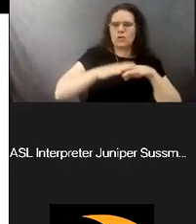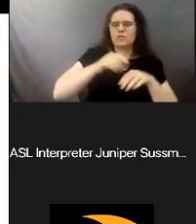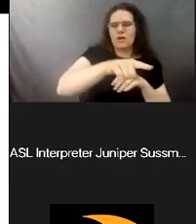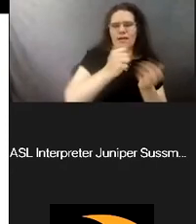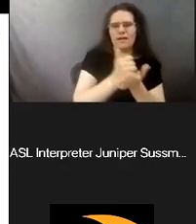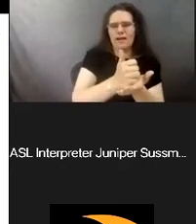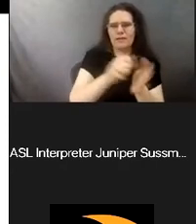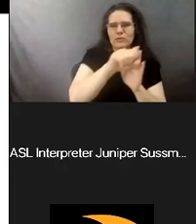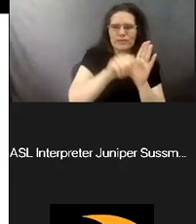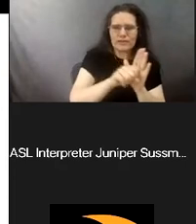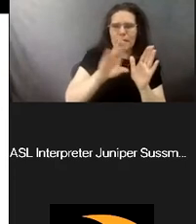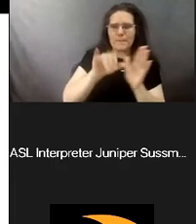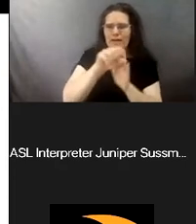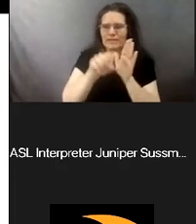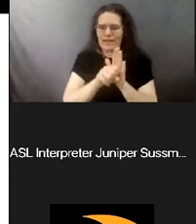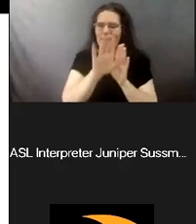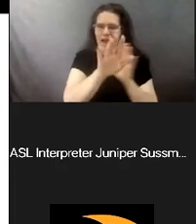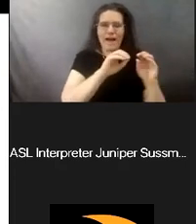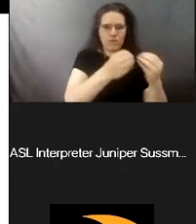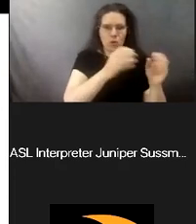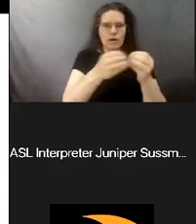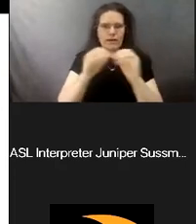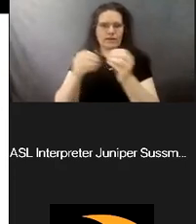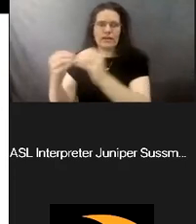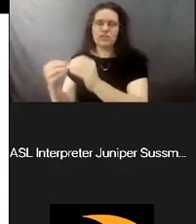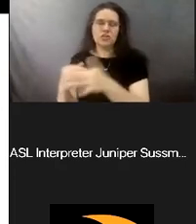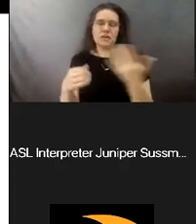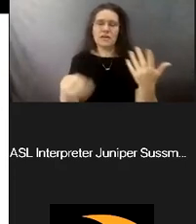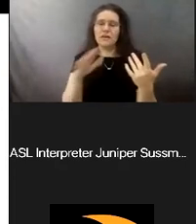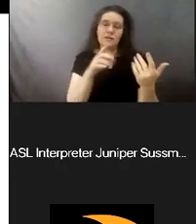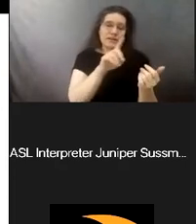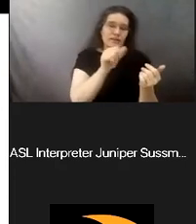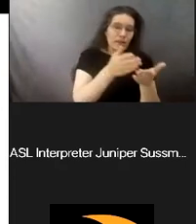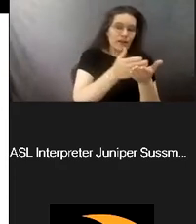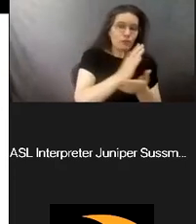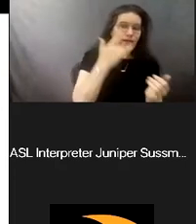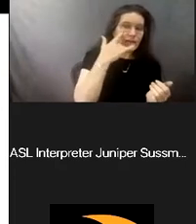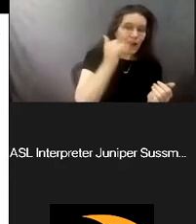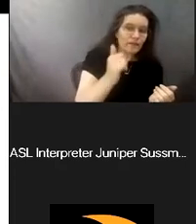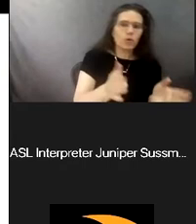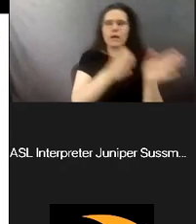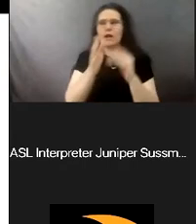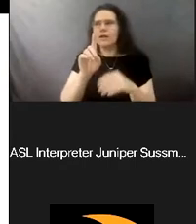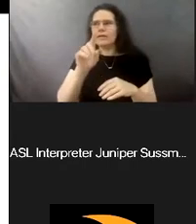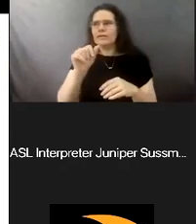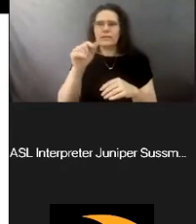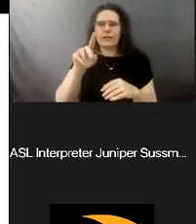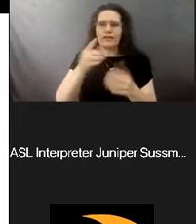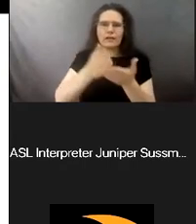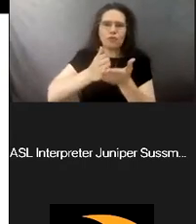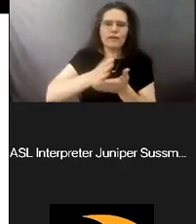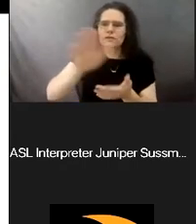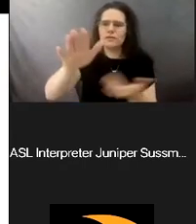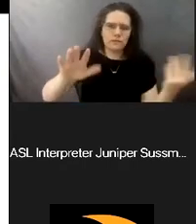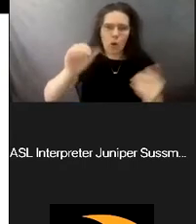they are sometimes not well known, but the work that they do, whether it's Disability Rights California, every single state has one, and they